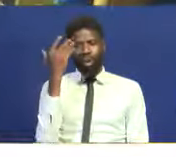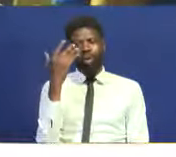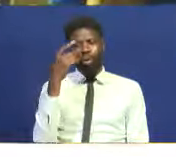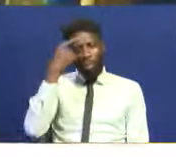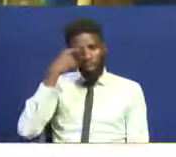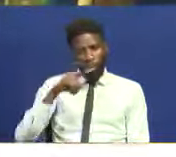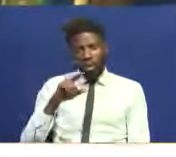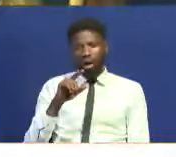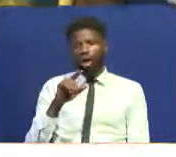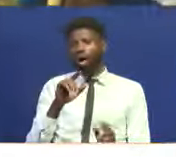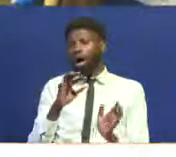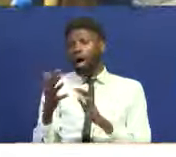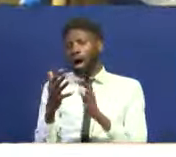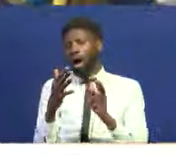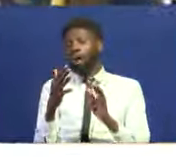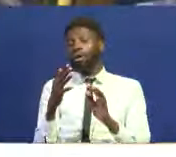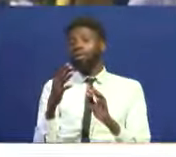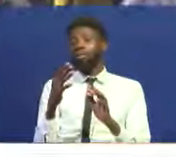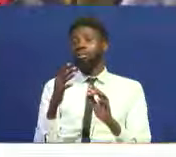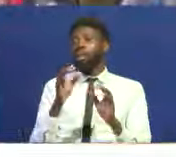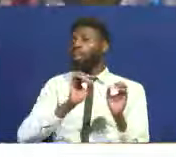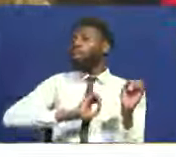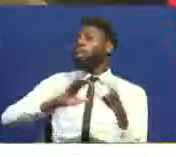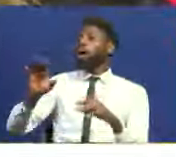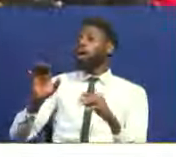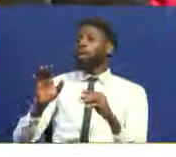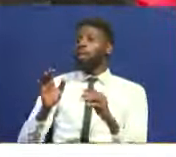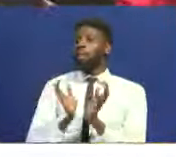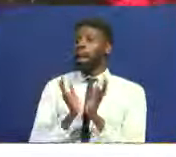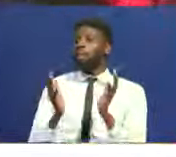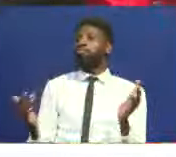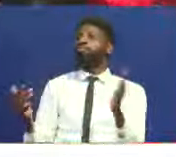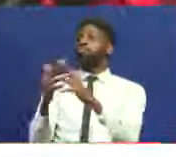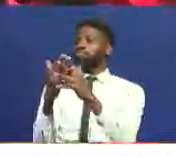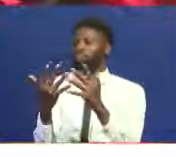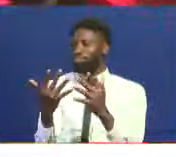Kisumu. Timothy Kipnusu for Easy Friday.